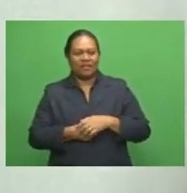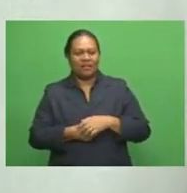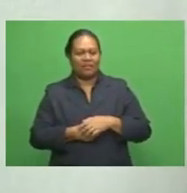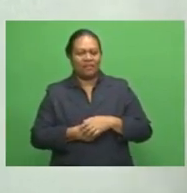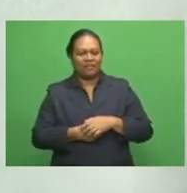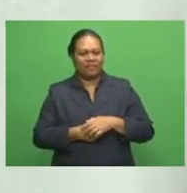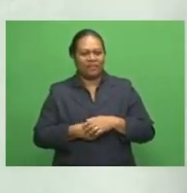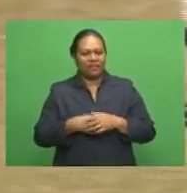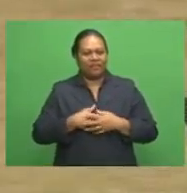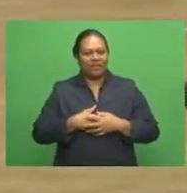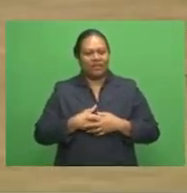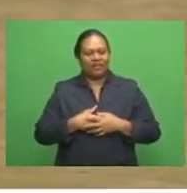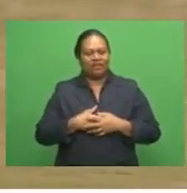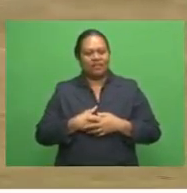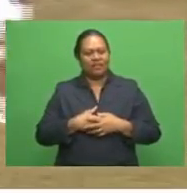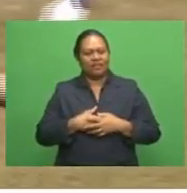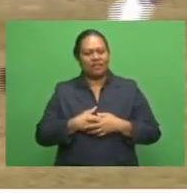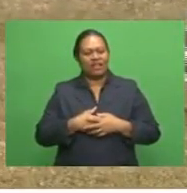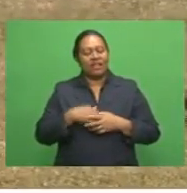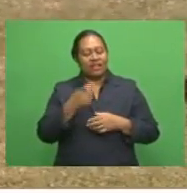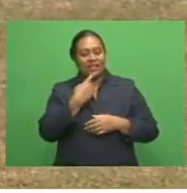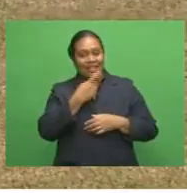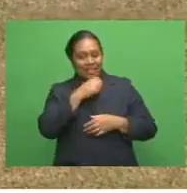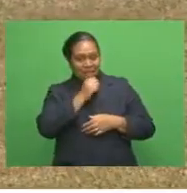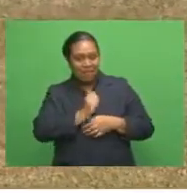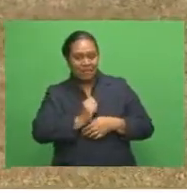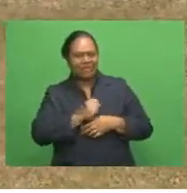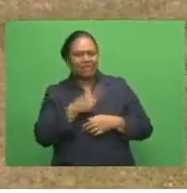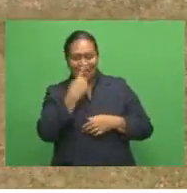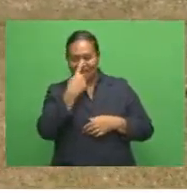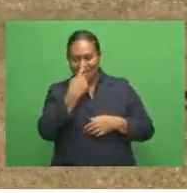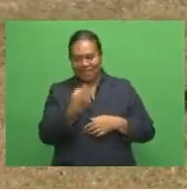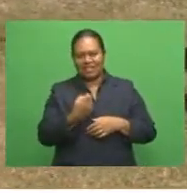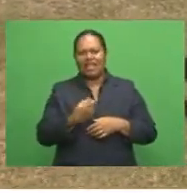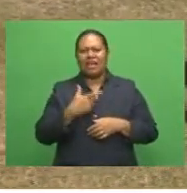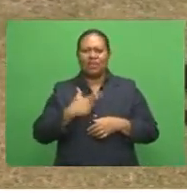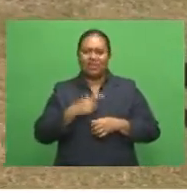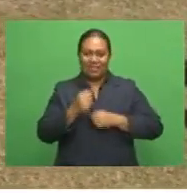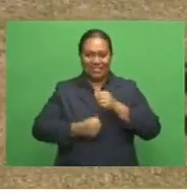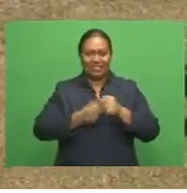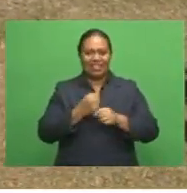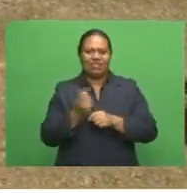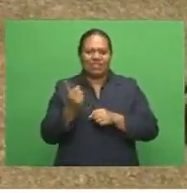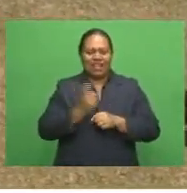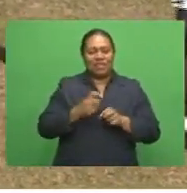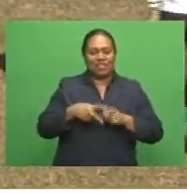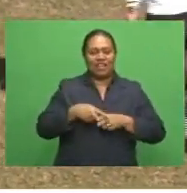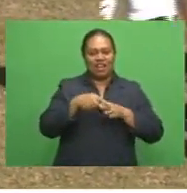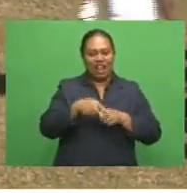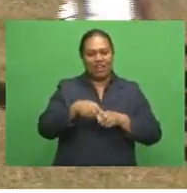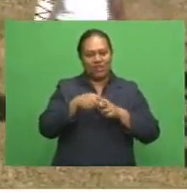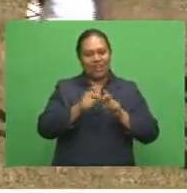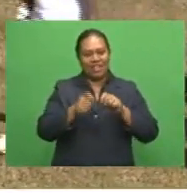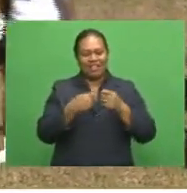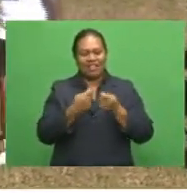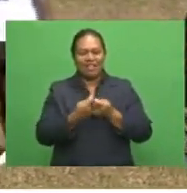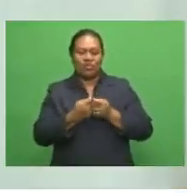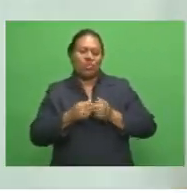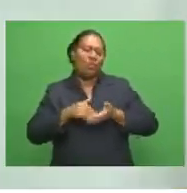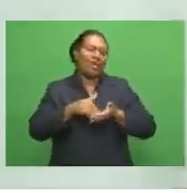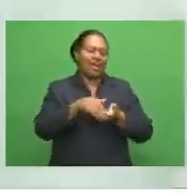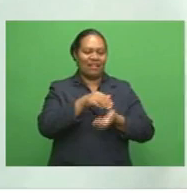I wouldn't be playing this good. The youngster adds he is lucky to have some seasoned campaigners in the Nanronga side who help him at